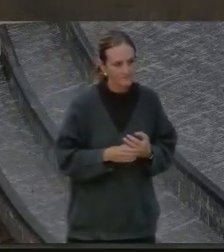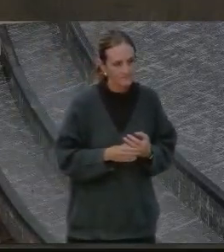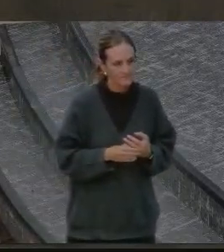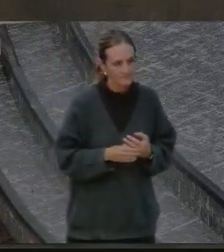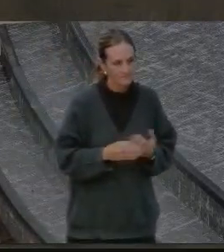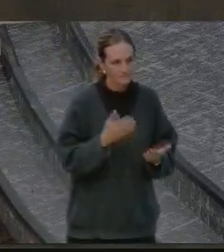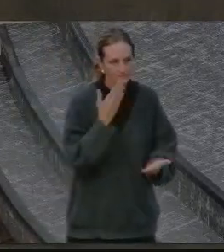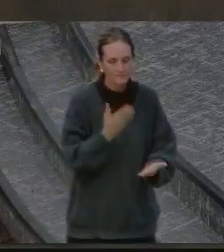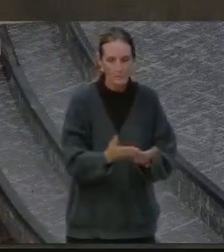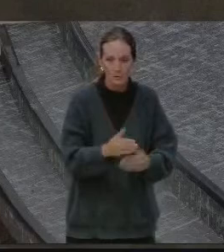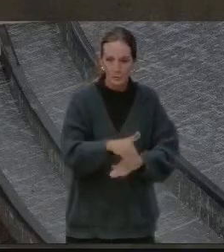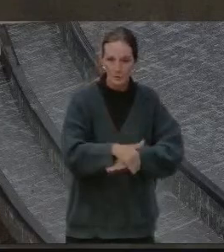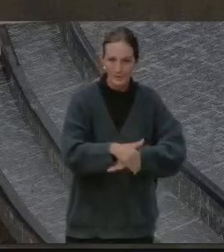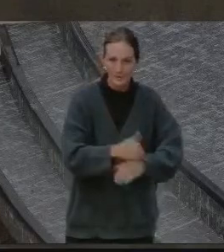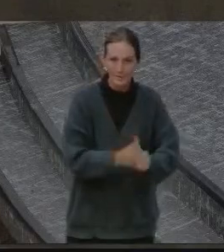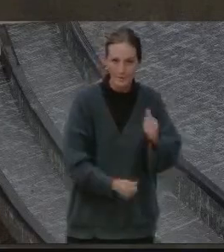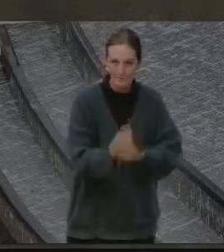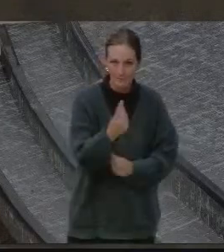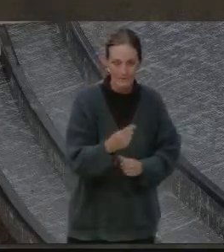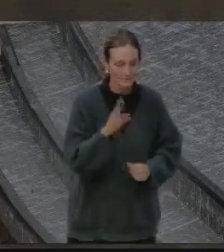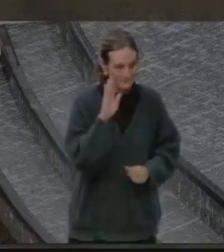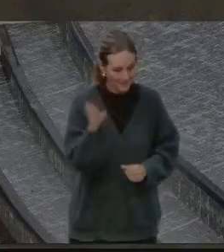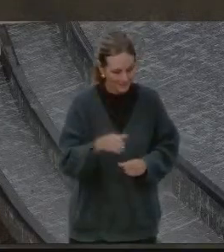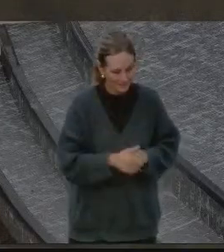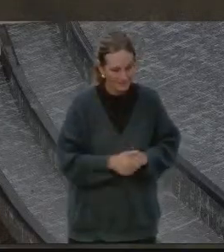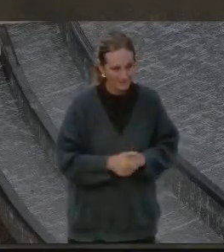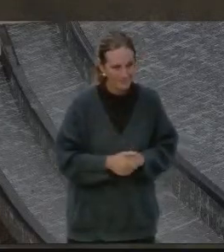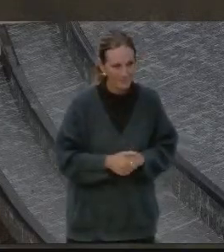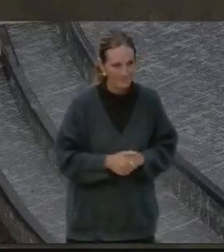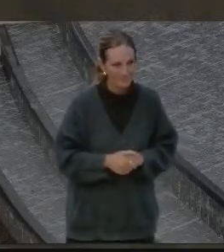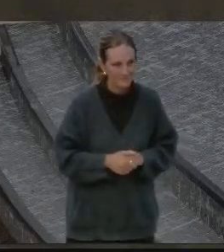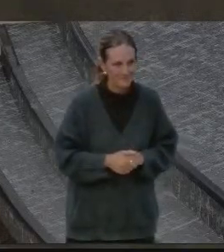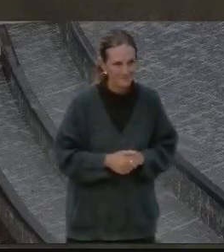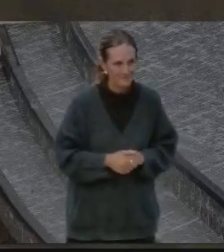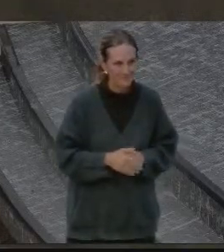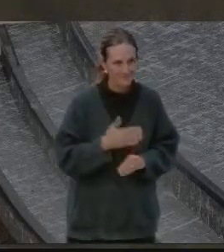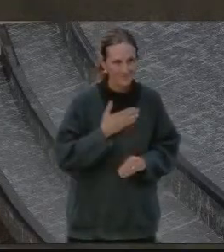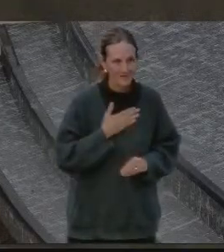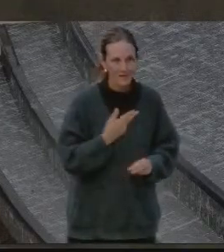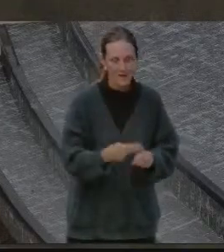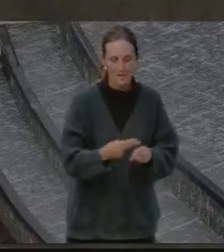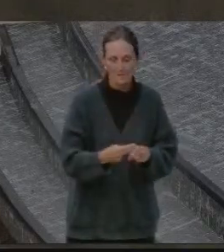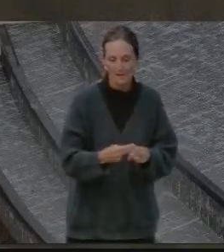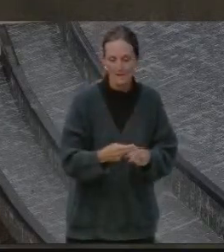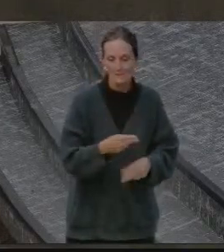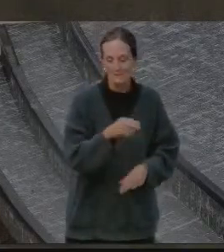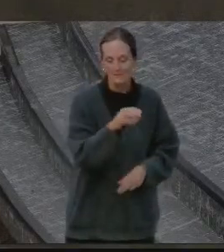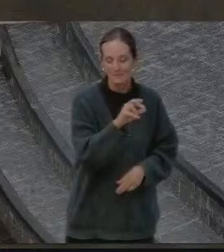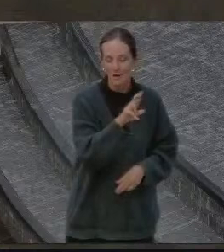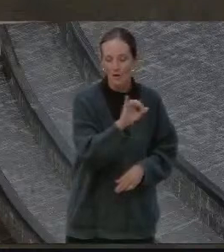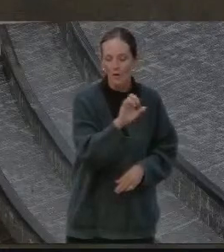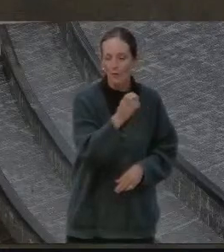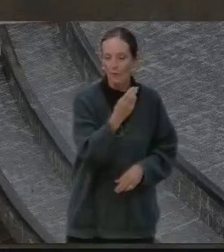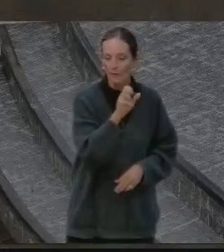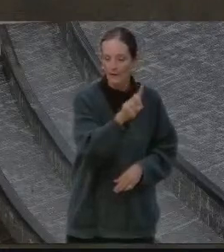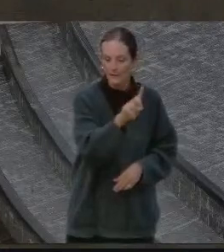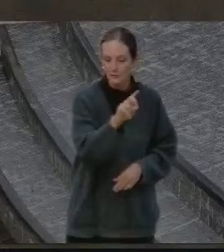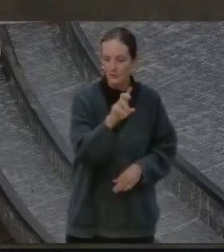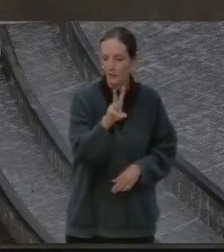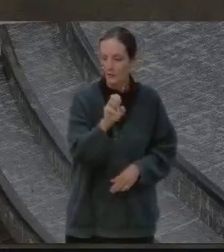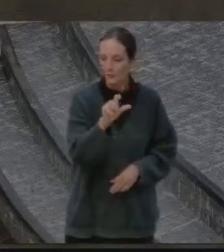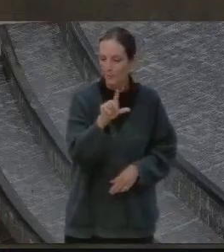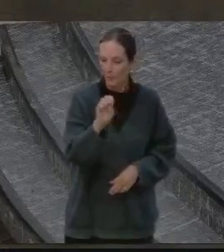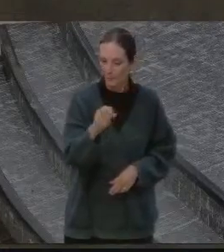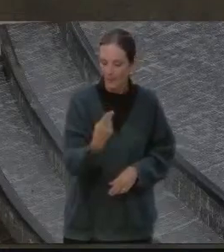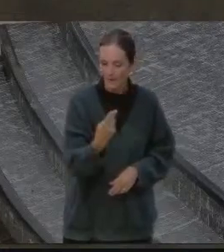Good evening, everyone. I hope you're doing well. My name is Richard Welsh. I am an associate professor